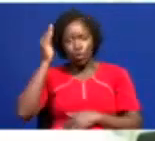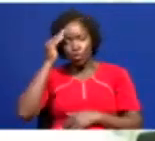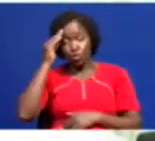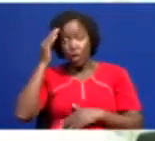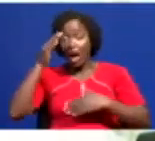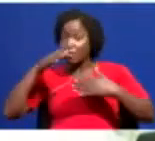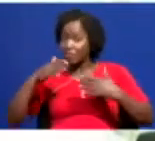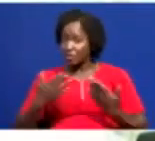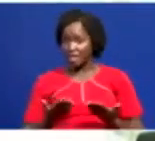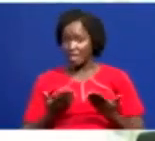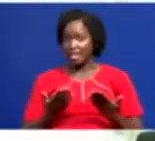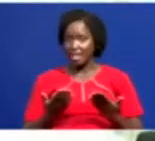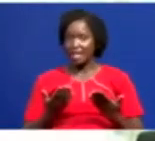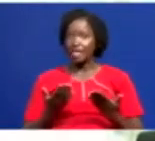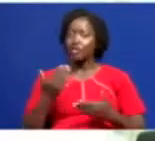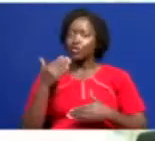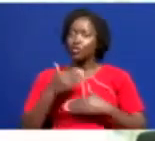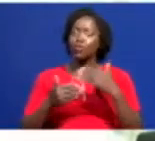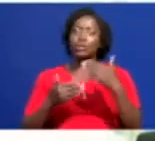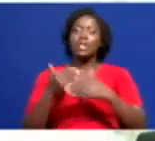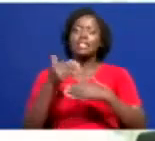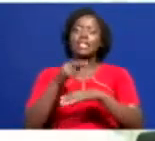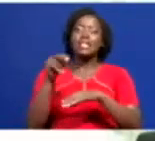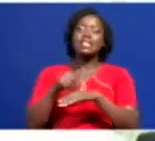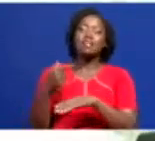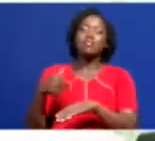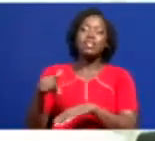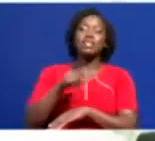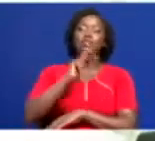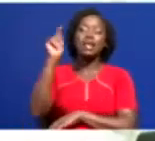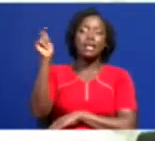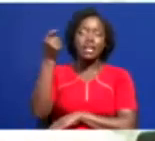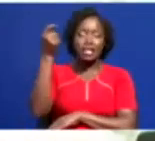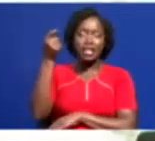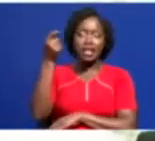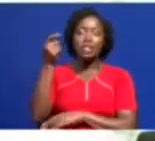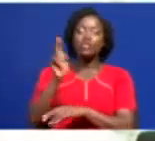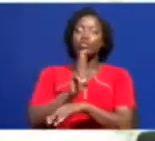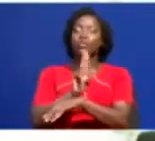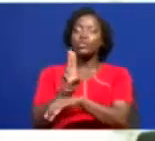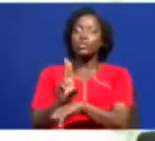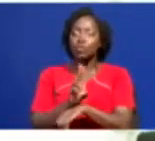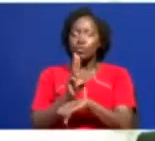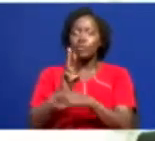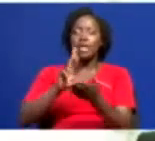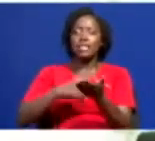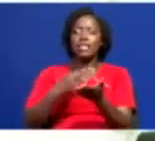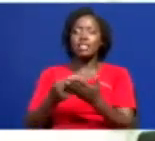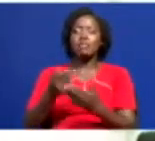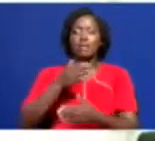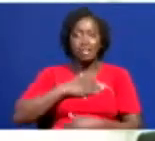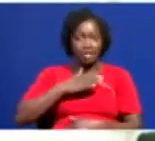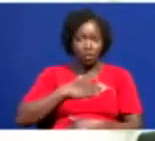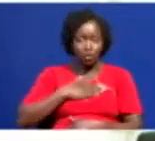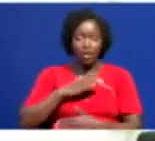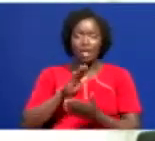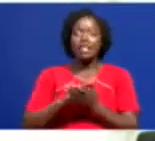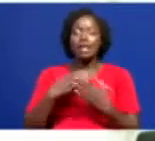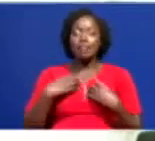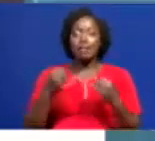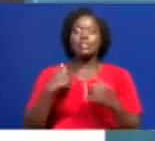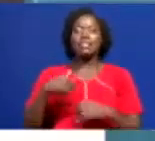vile tutajenga taifa letu la Kenya tukitumia rasilimali zetu na mali